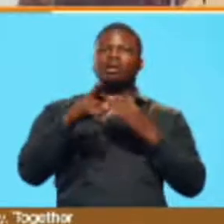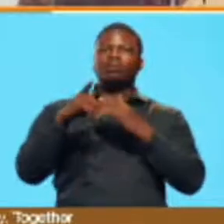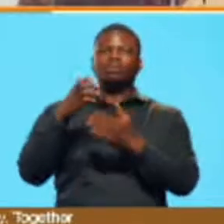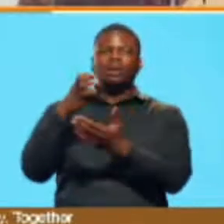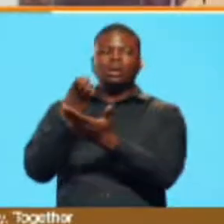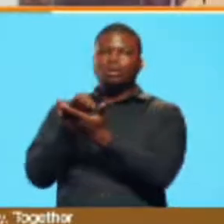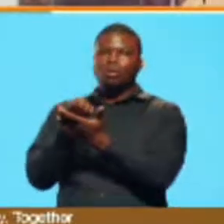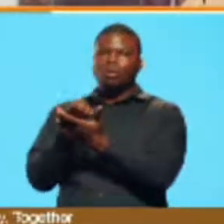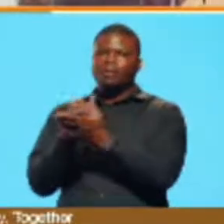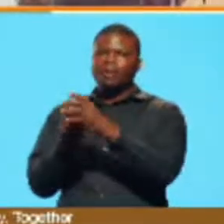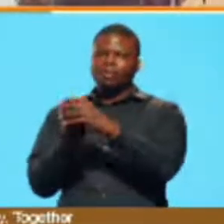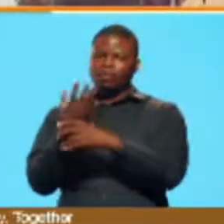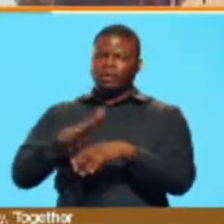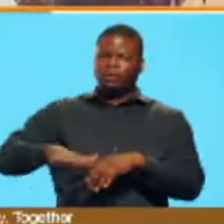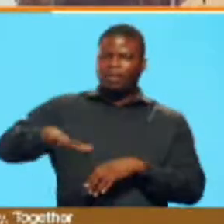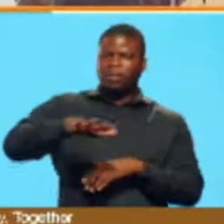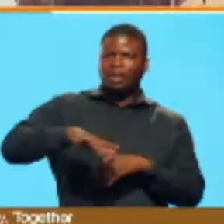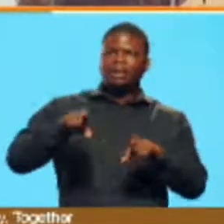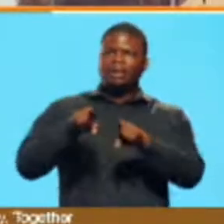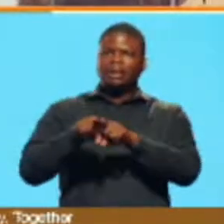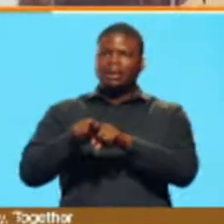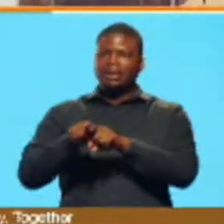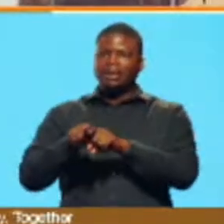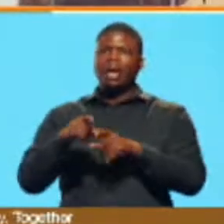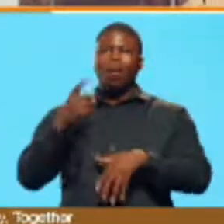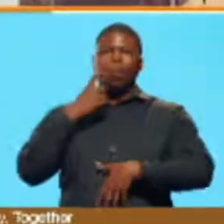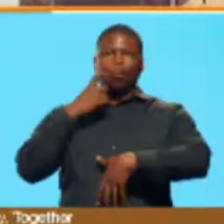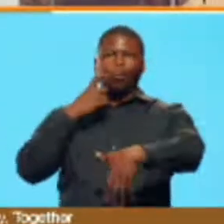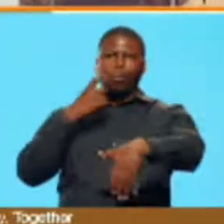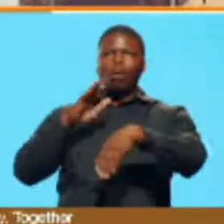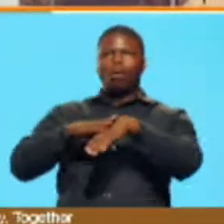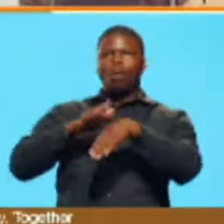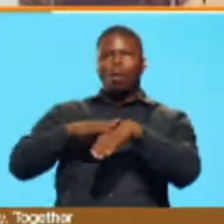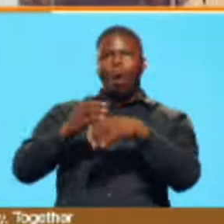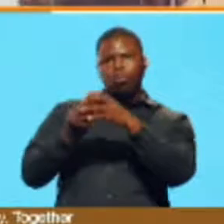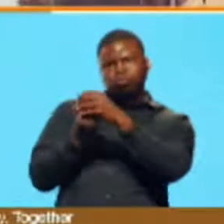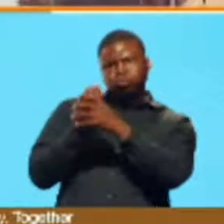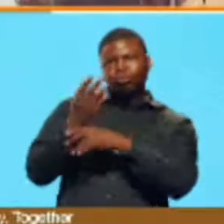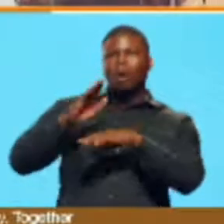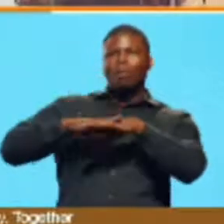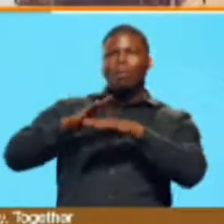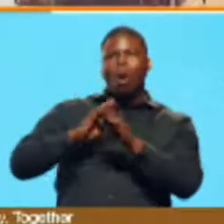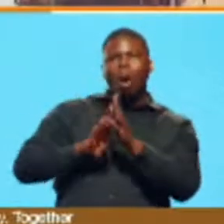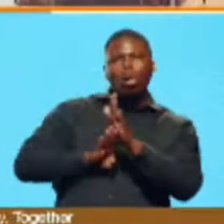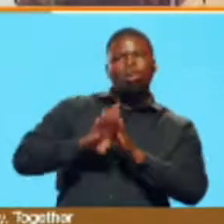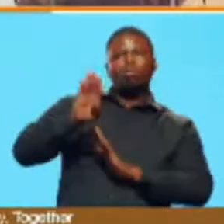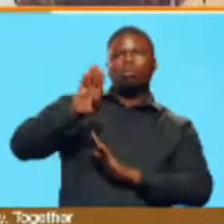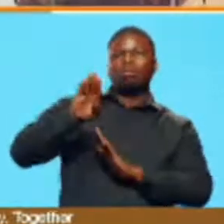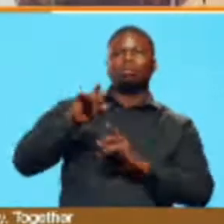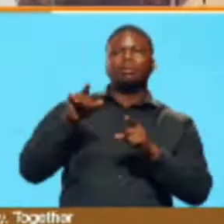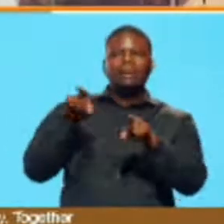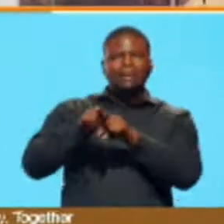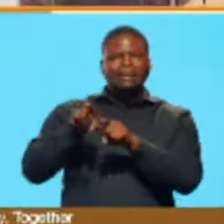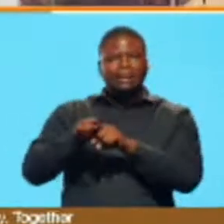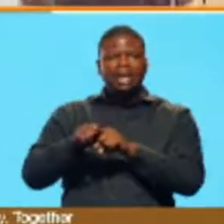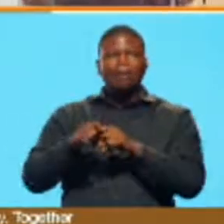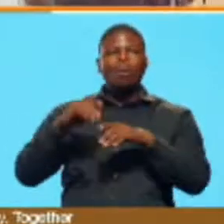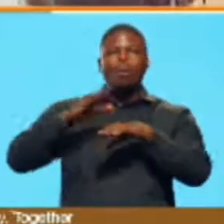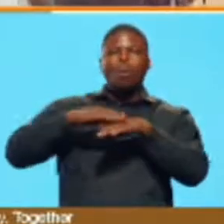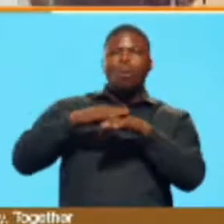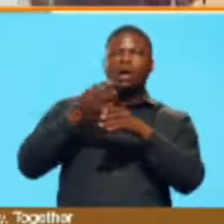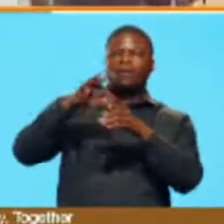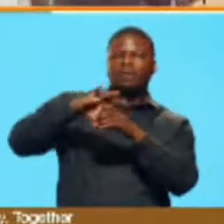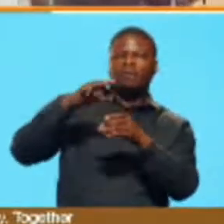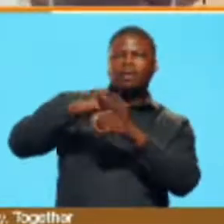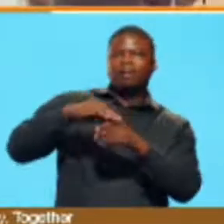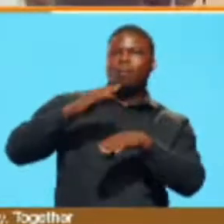the fertility declining and opening the window in terms of harnessing the adequate investment,